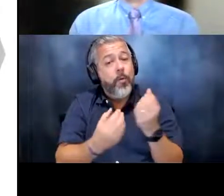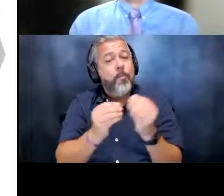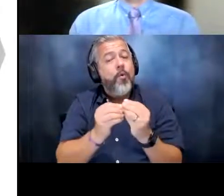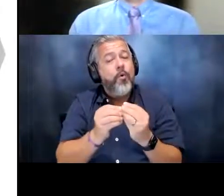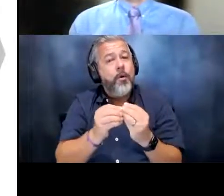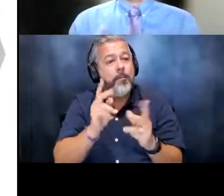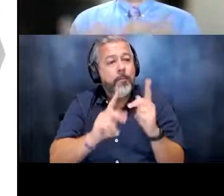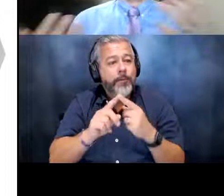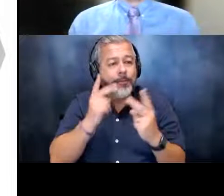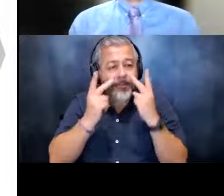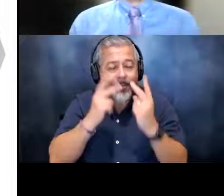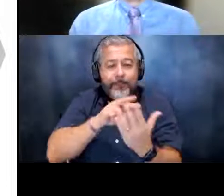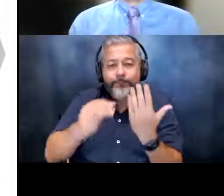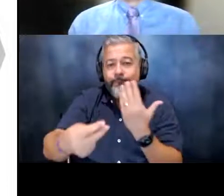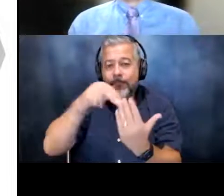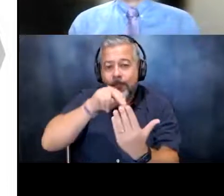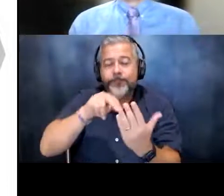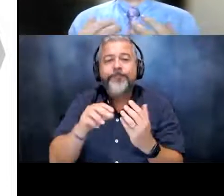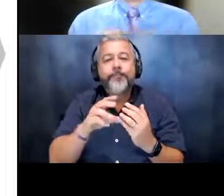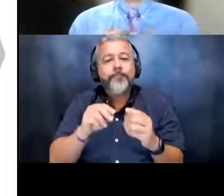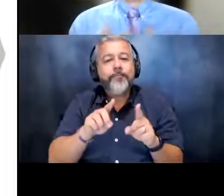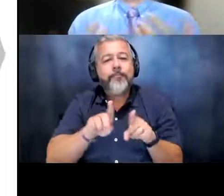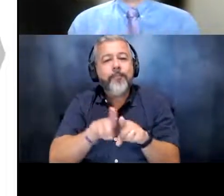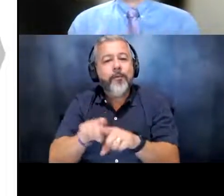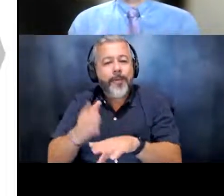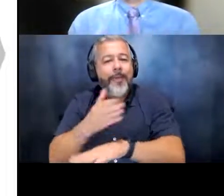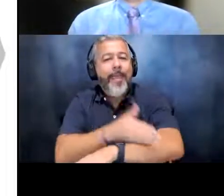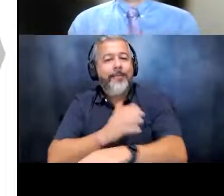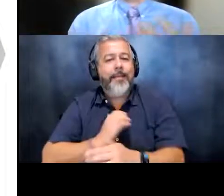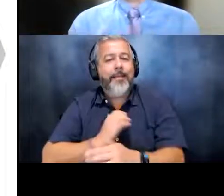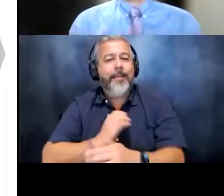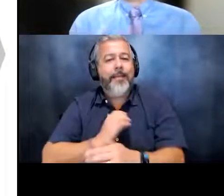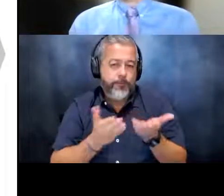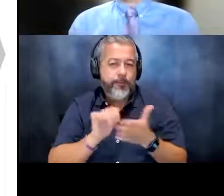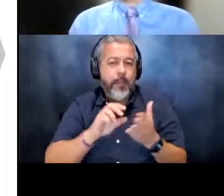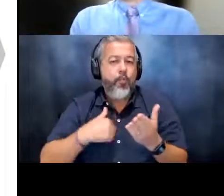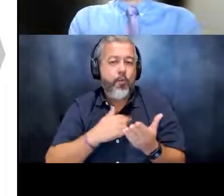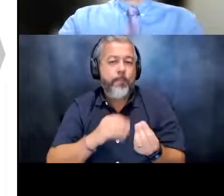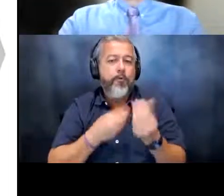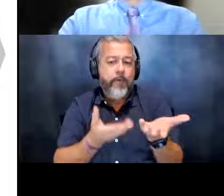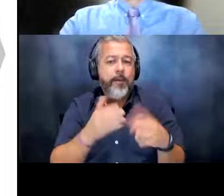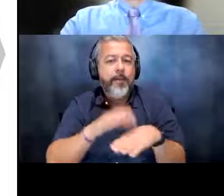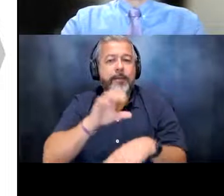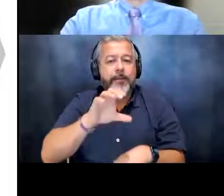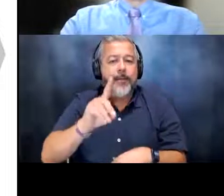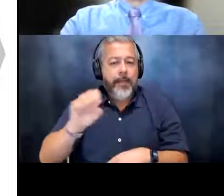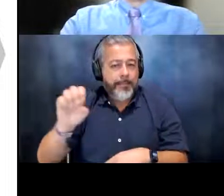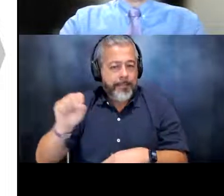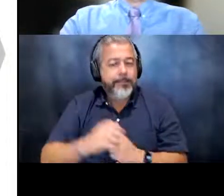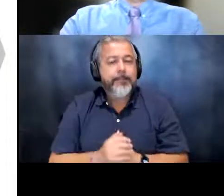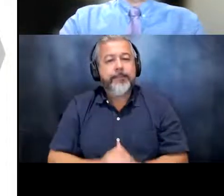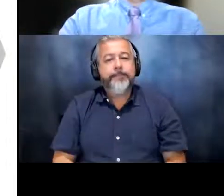provided, and then as well enhance the services that we provide in our capacity at CDSS.